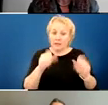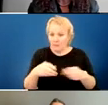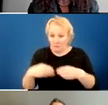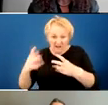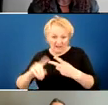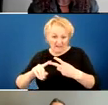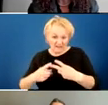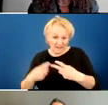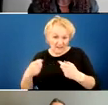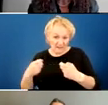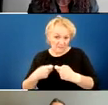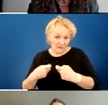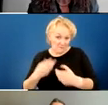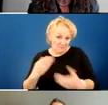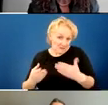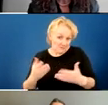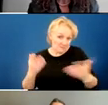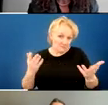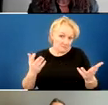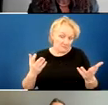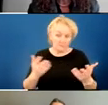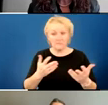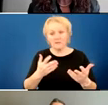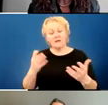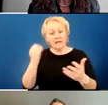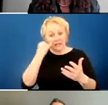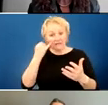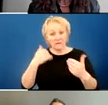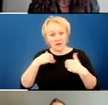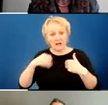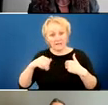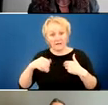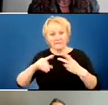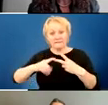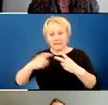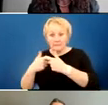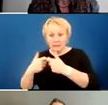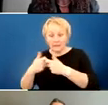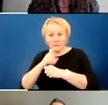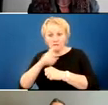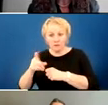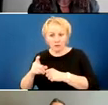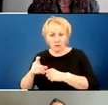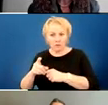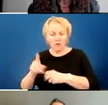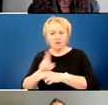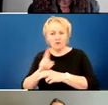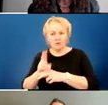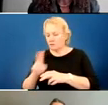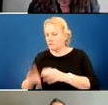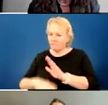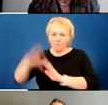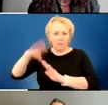might be able to help you purchase one. And then if you do have extra batteries, you always do want to keep them on a triple charger so that they're always ready to